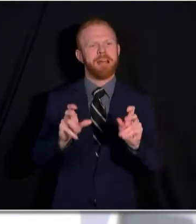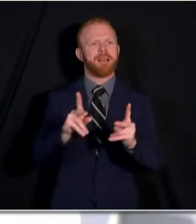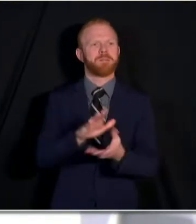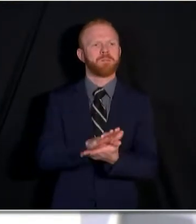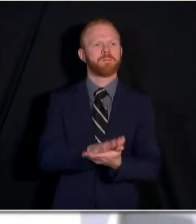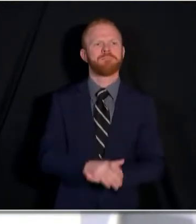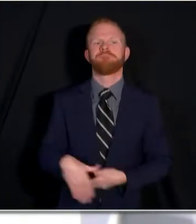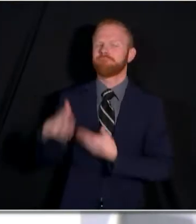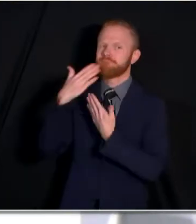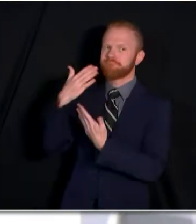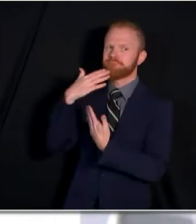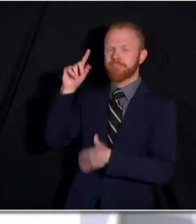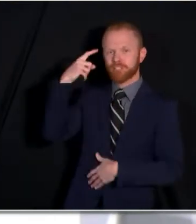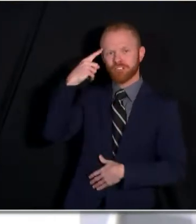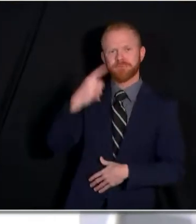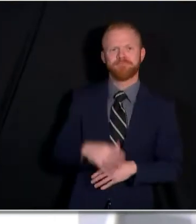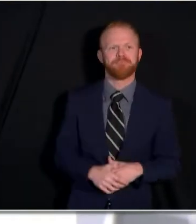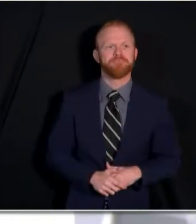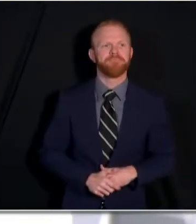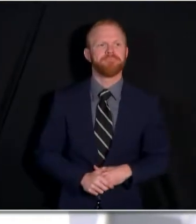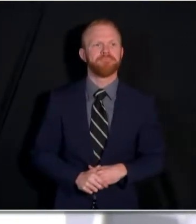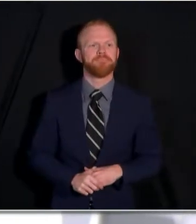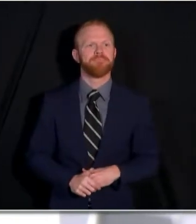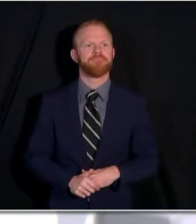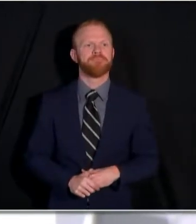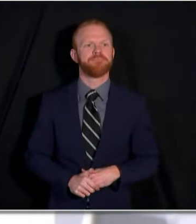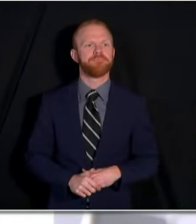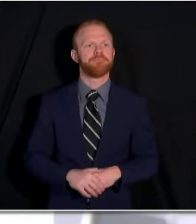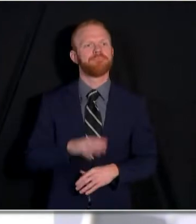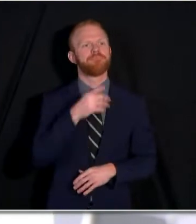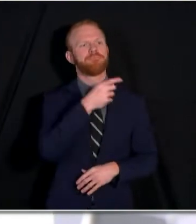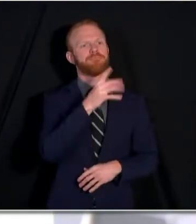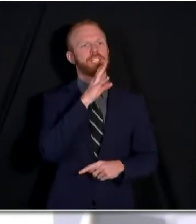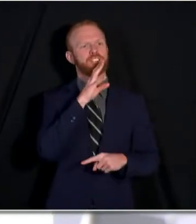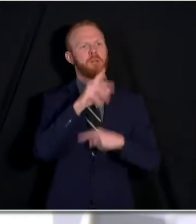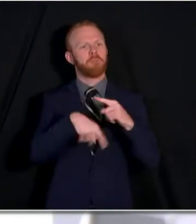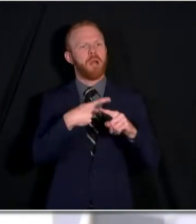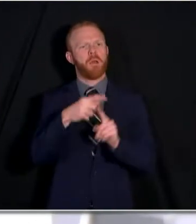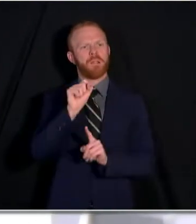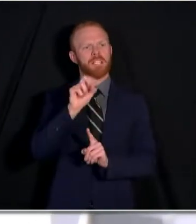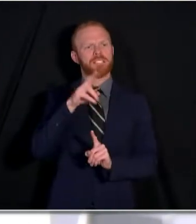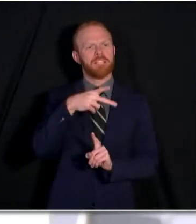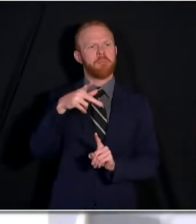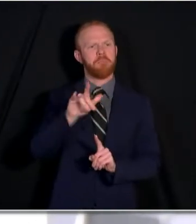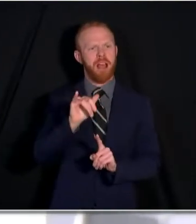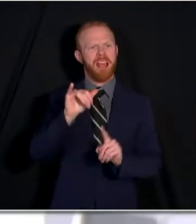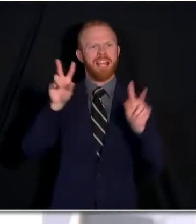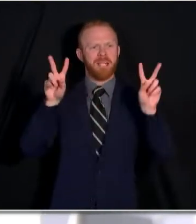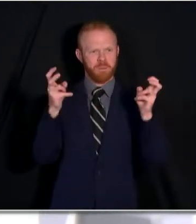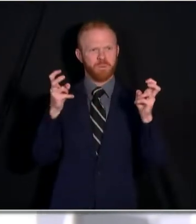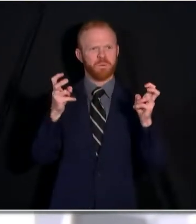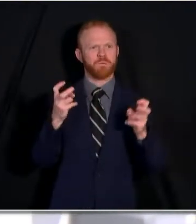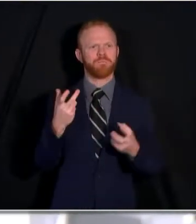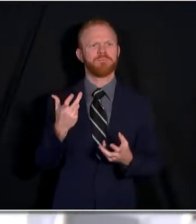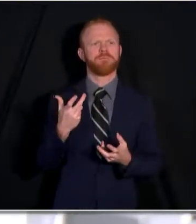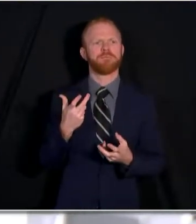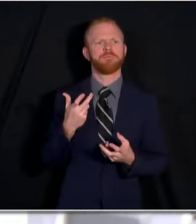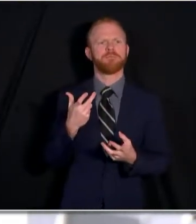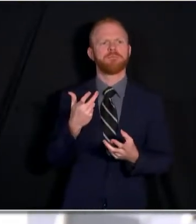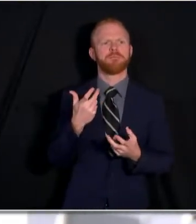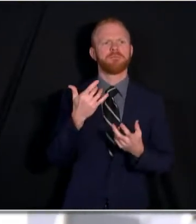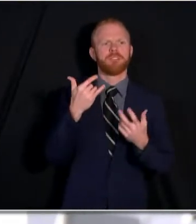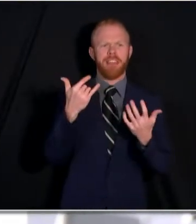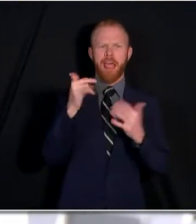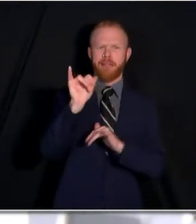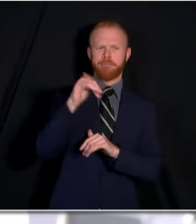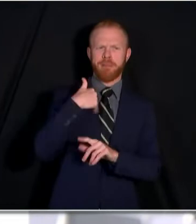Haskell, ABC7 Eyewitness News. You've talked a lot about supply being the issue, but there's been reports of widespread data issues in California, software problems